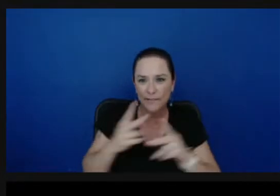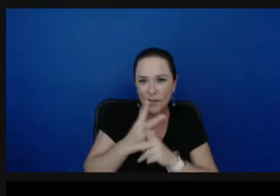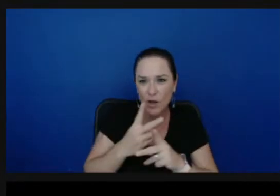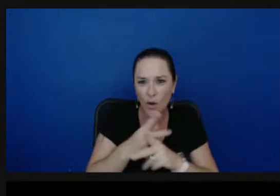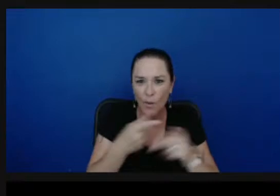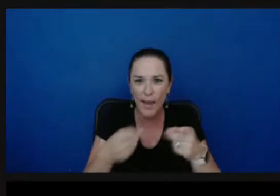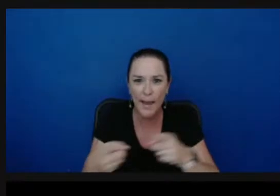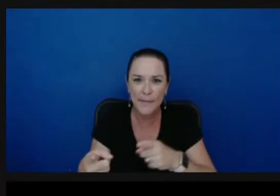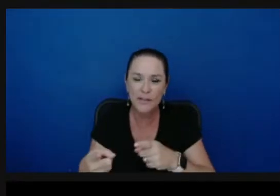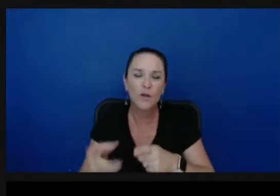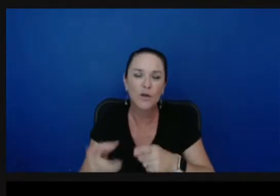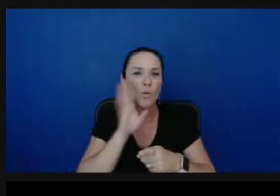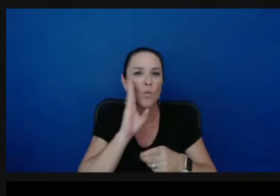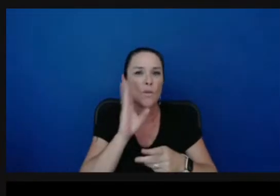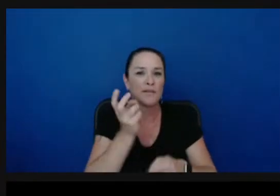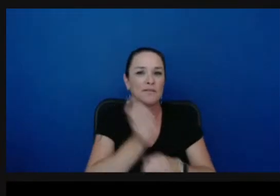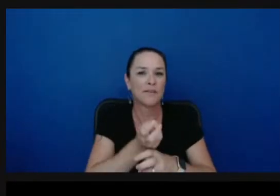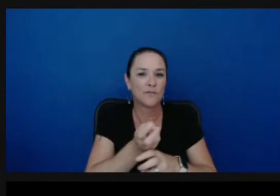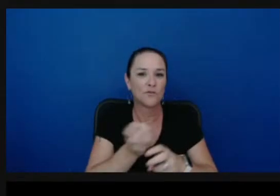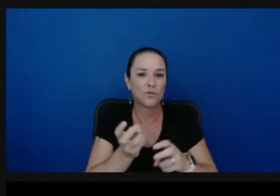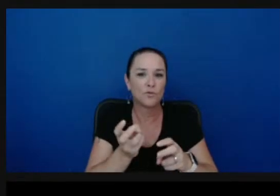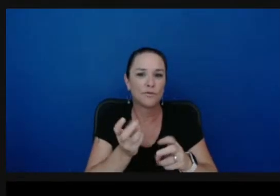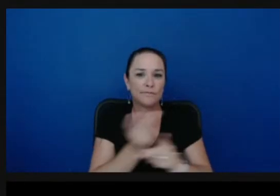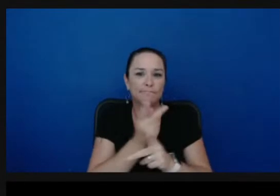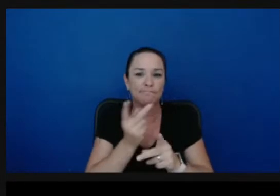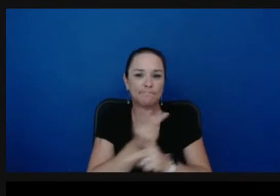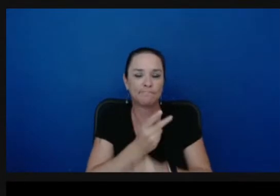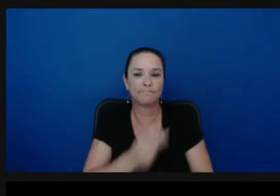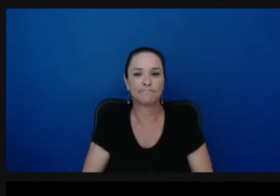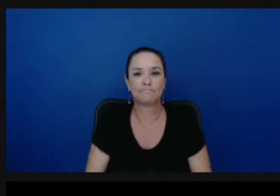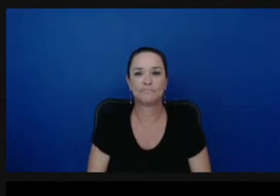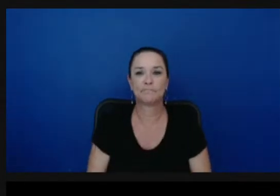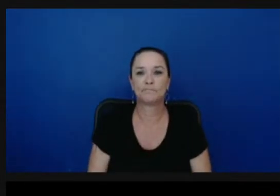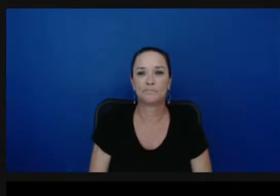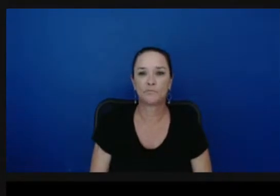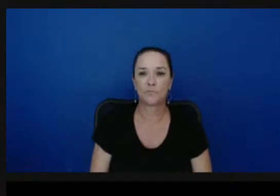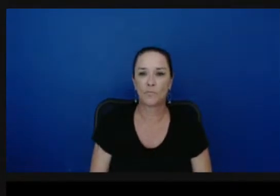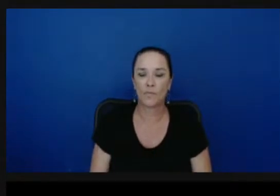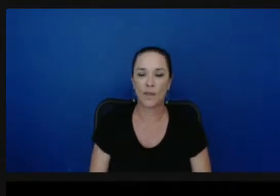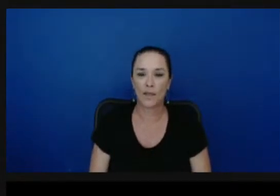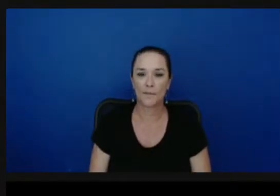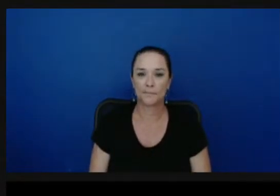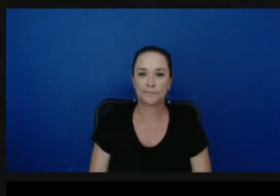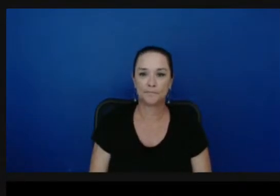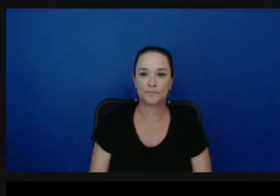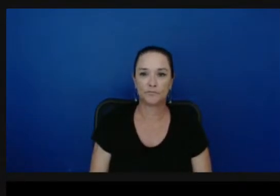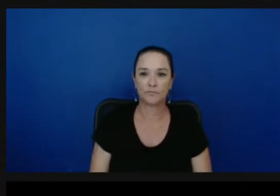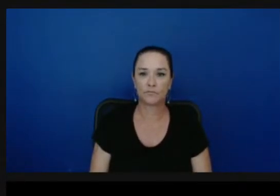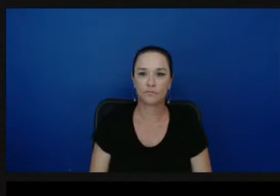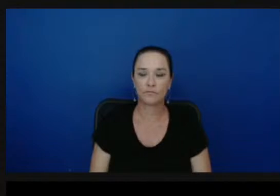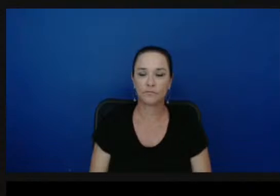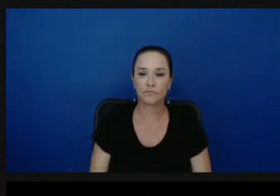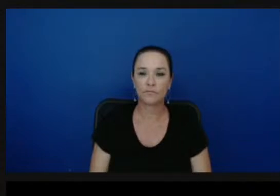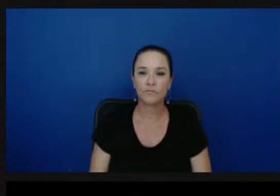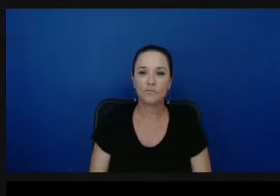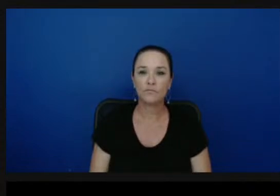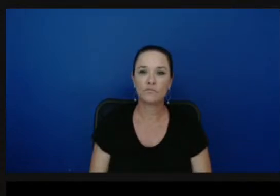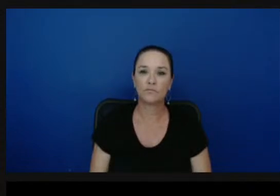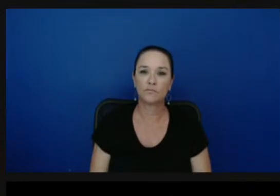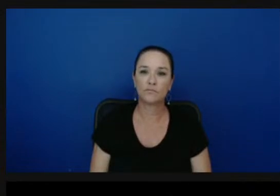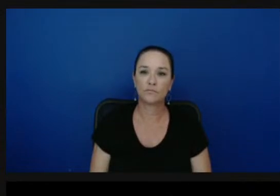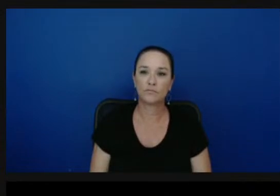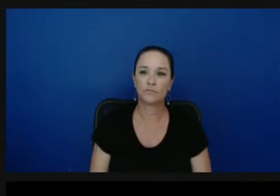to reconstruct the puzzle and put it back together. So that's a little bit of the 2018 collapse area right there.